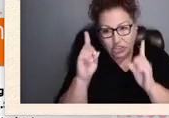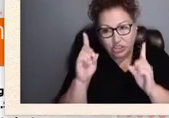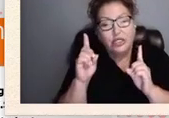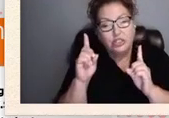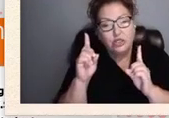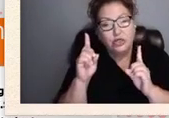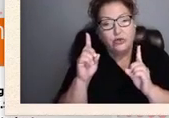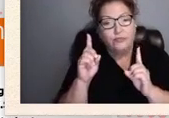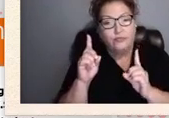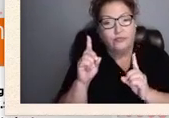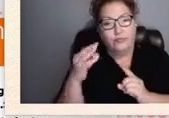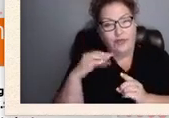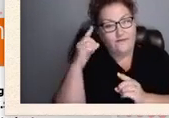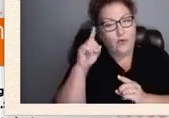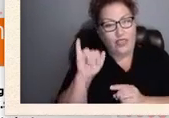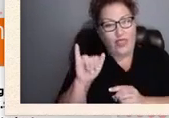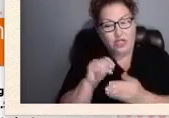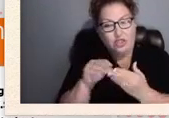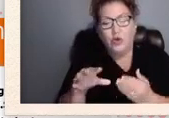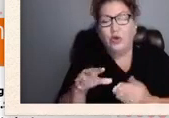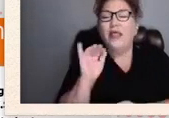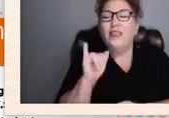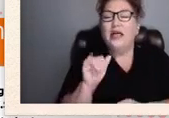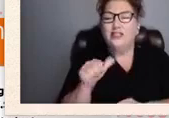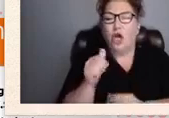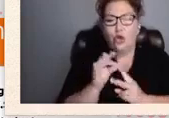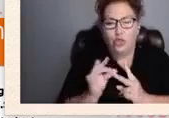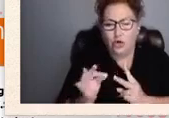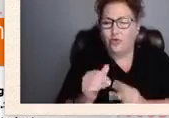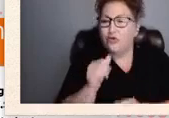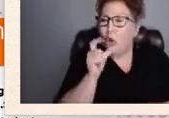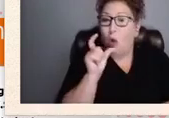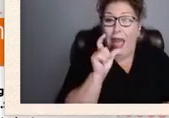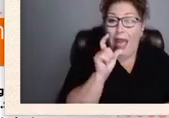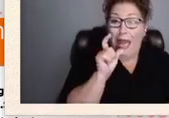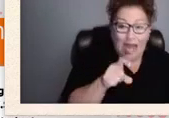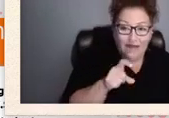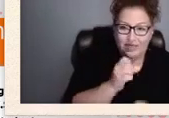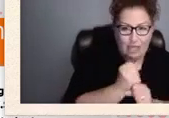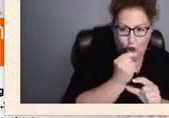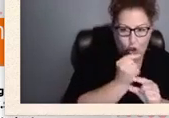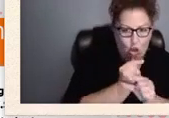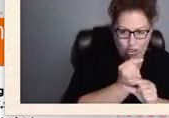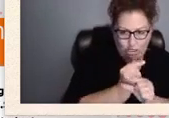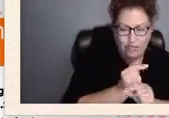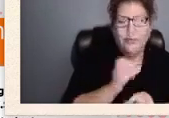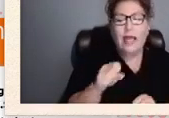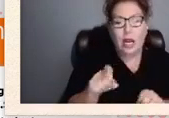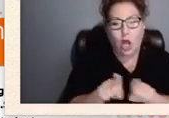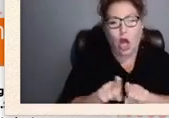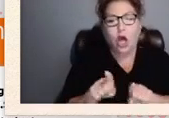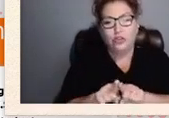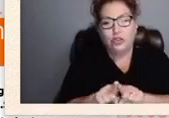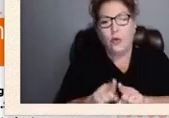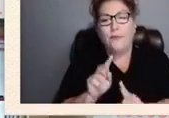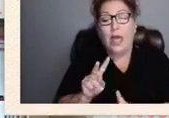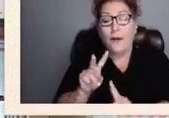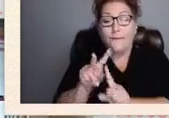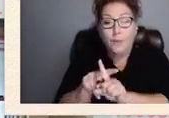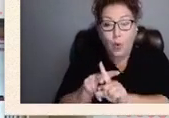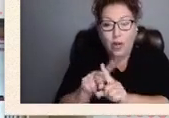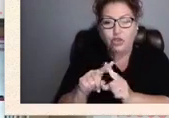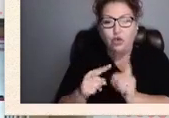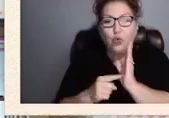eligibility for FAPE. So that's the alternative. You don't necessarily have to get guardianship. You can also be appointed to represent the